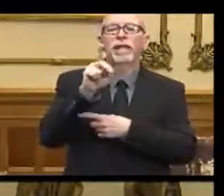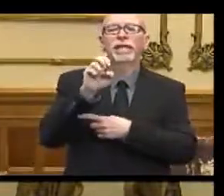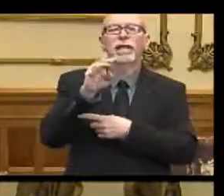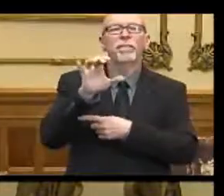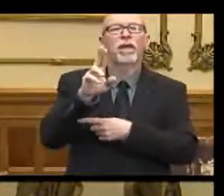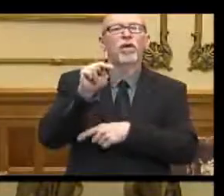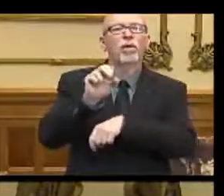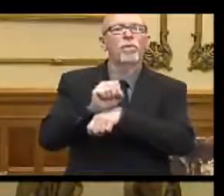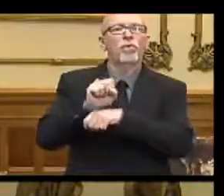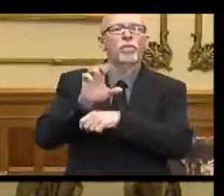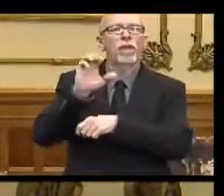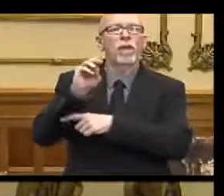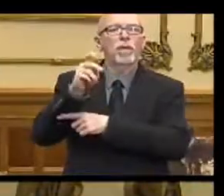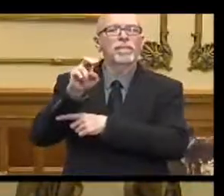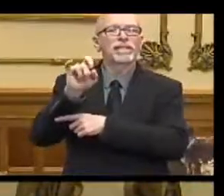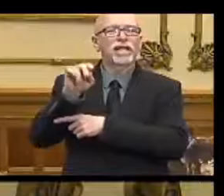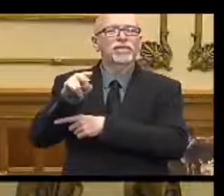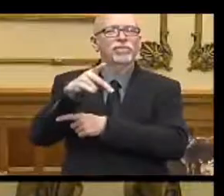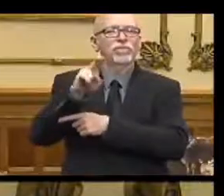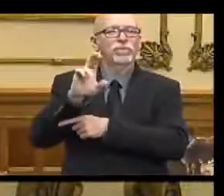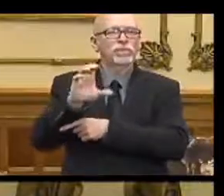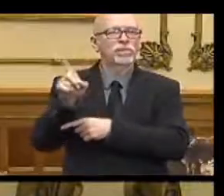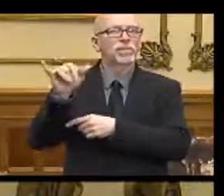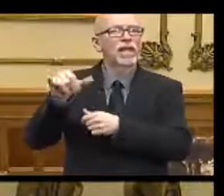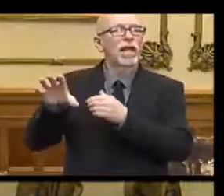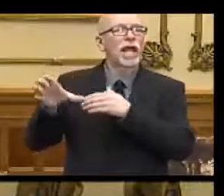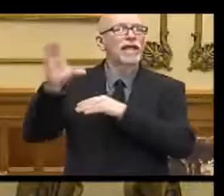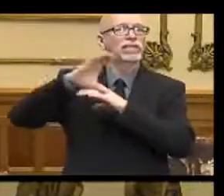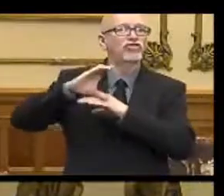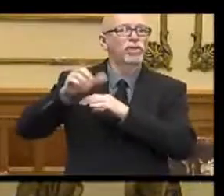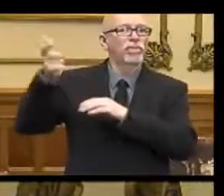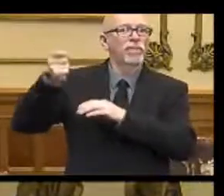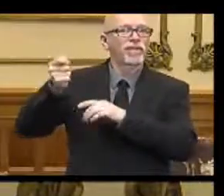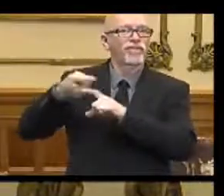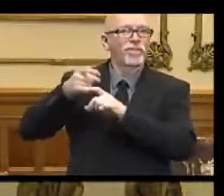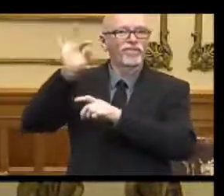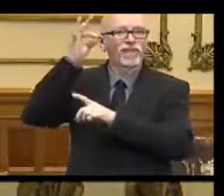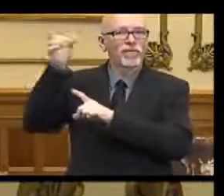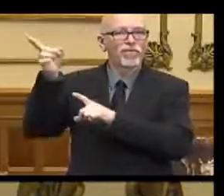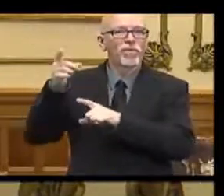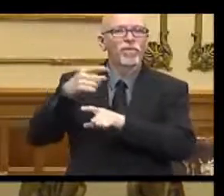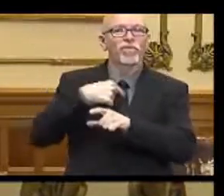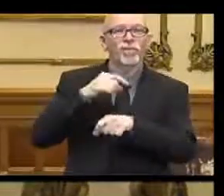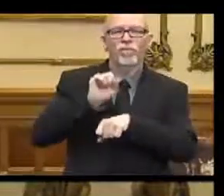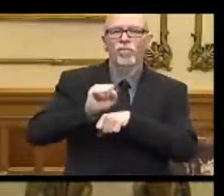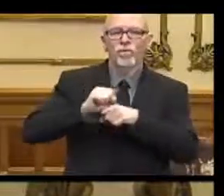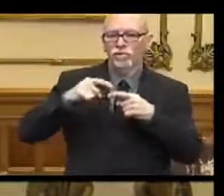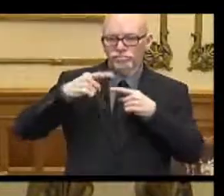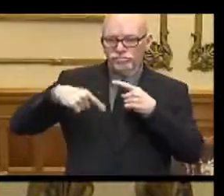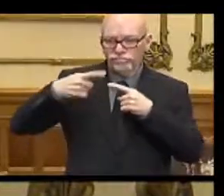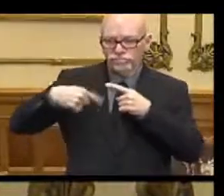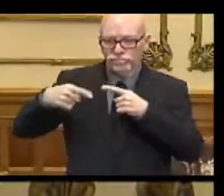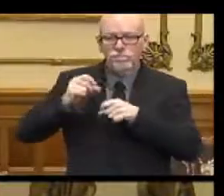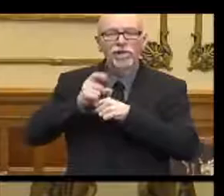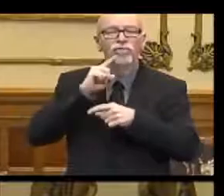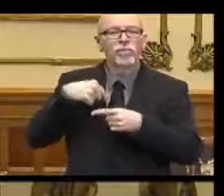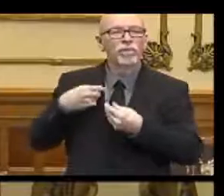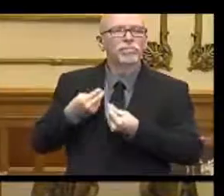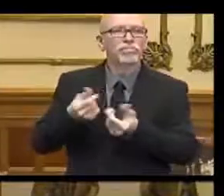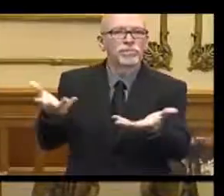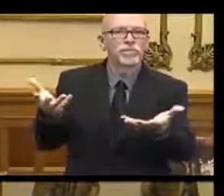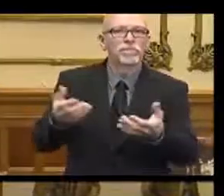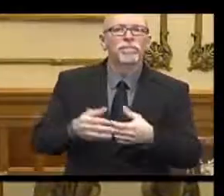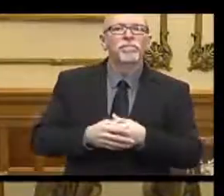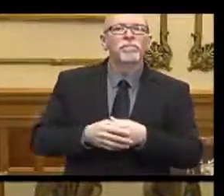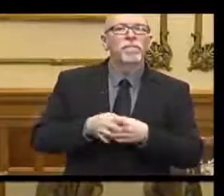unemployment compensation and the additional benefits that we've really worked right around the clock to make sure that we're delivering.